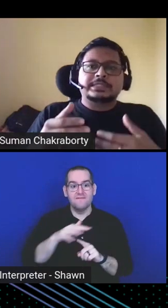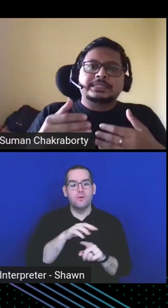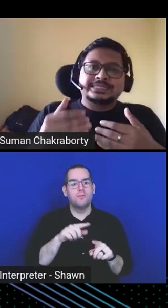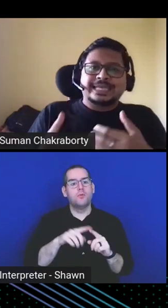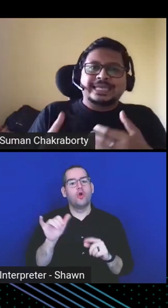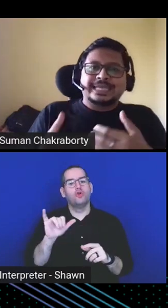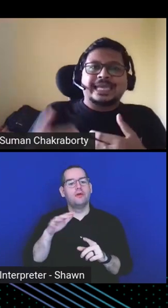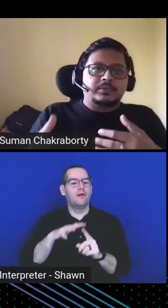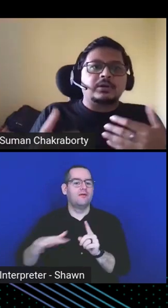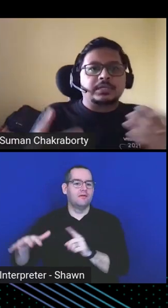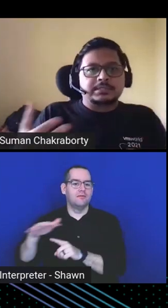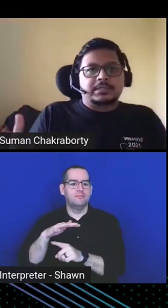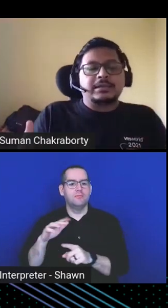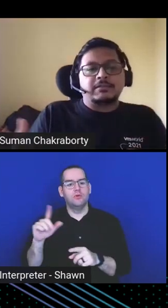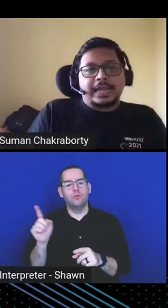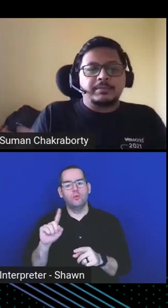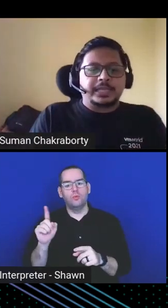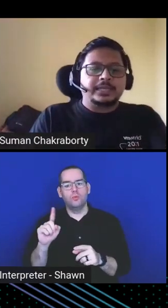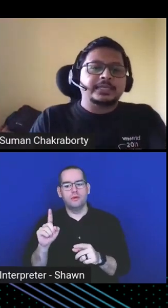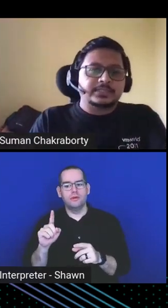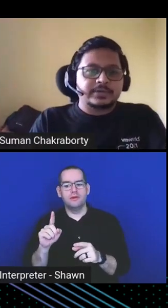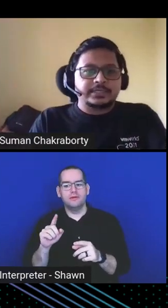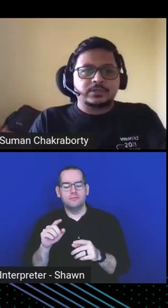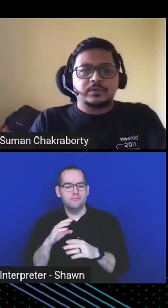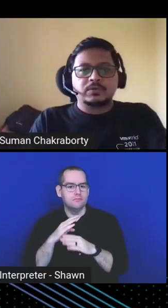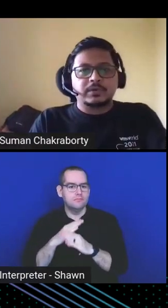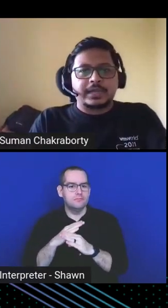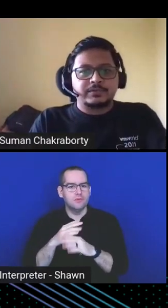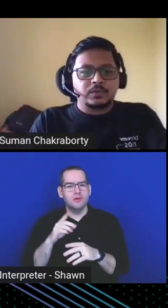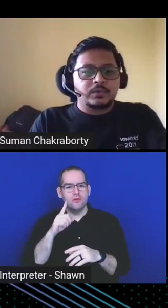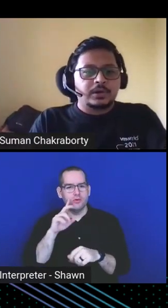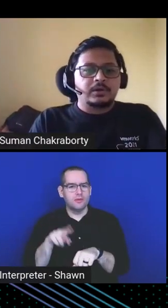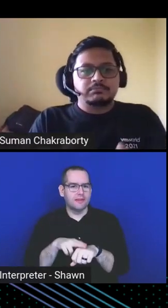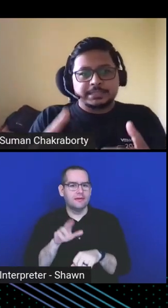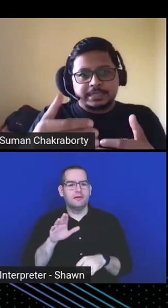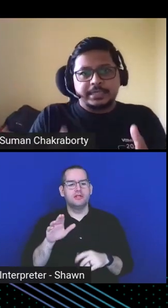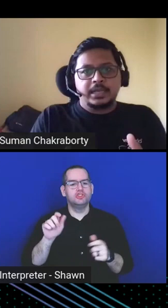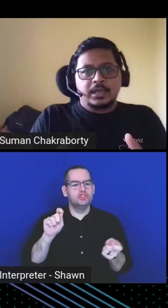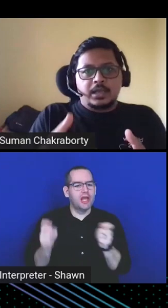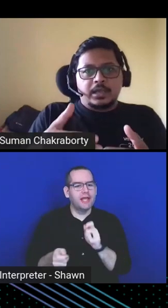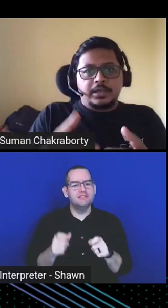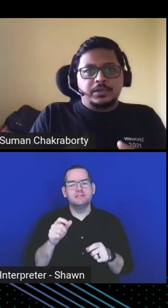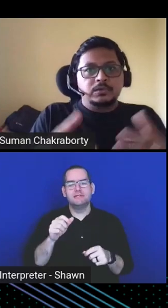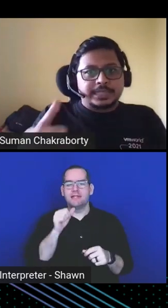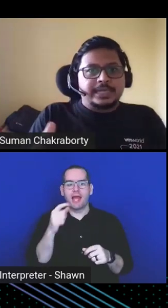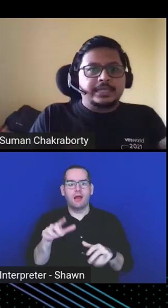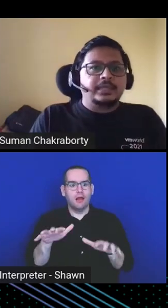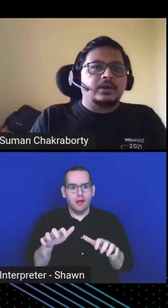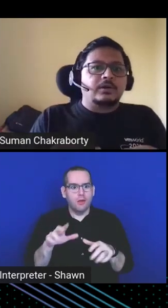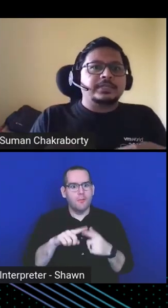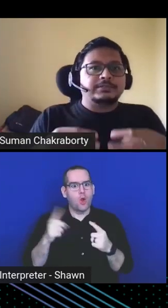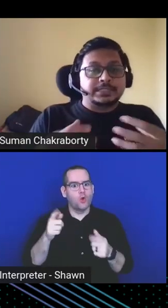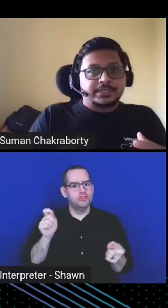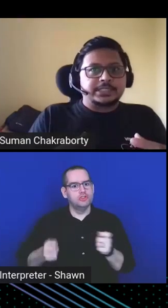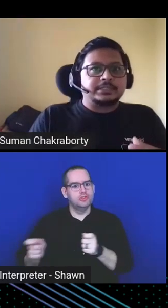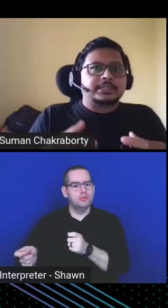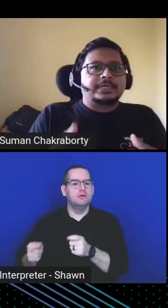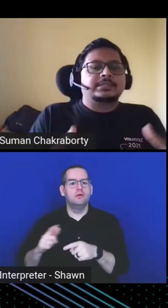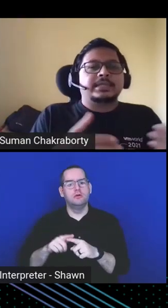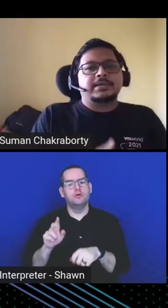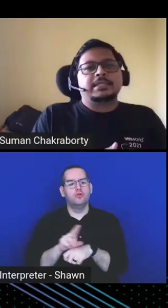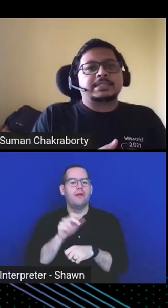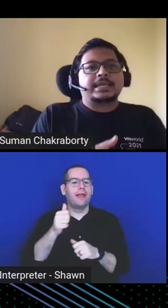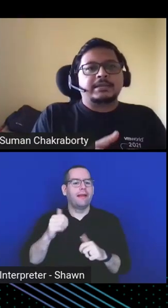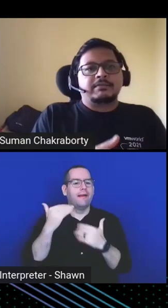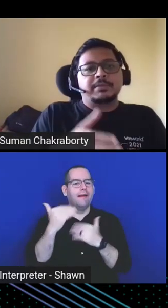environment which scales up, or it's kind of dynamic in nature, right? So you don't have to basically use any of the restrictions that